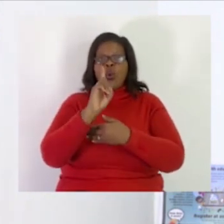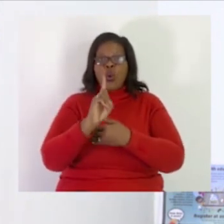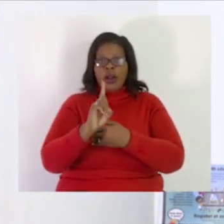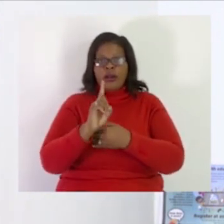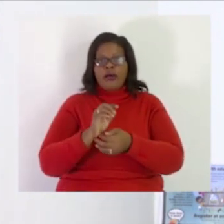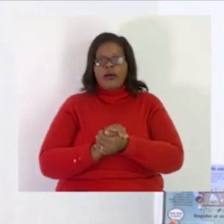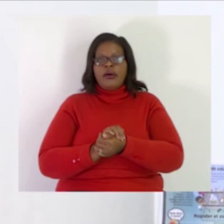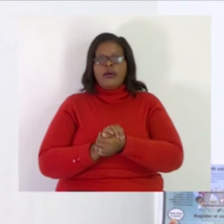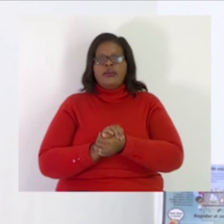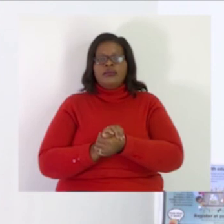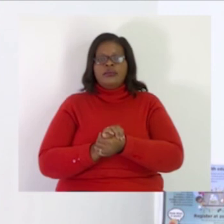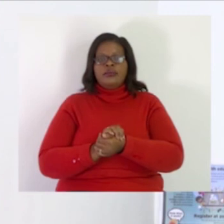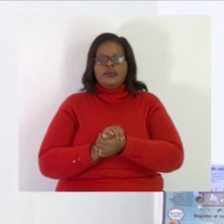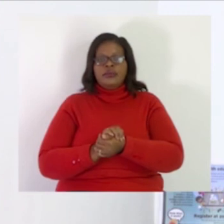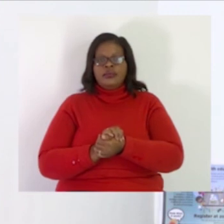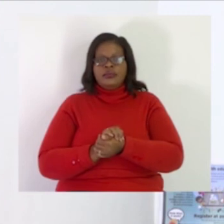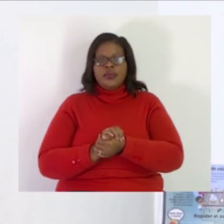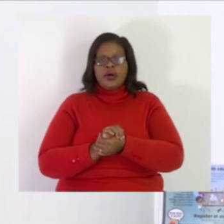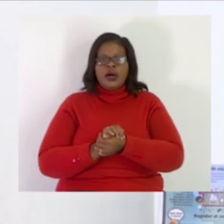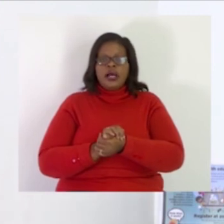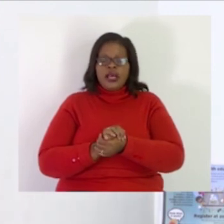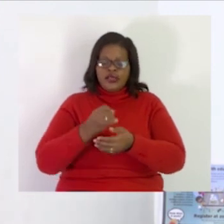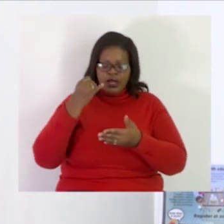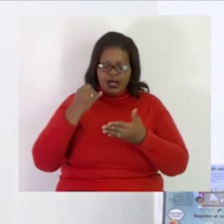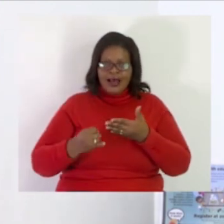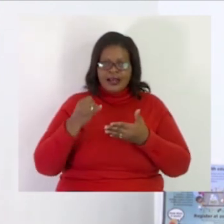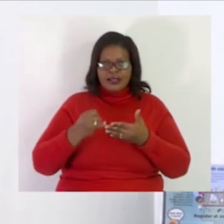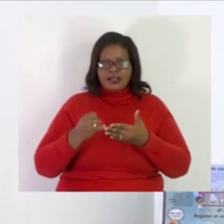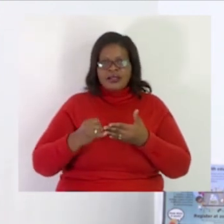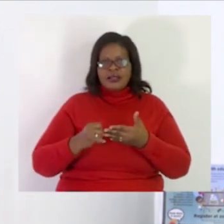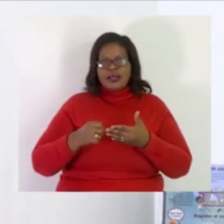category. And our final answer should be